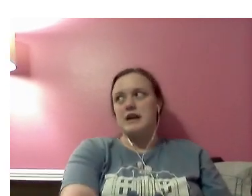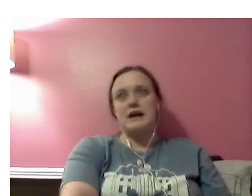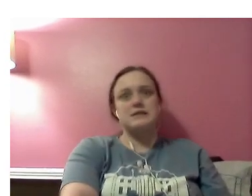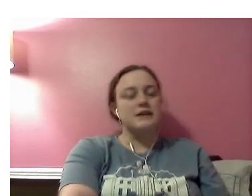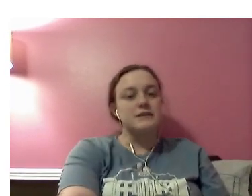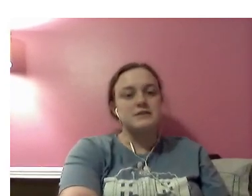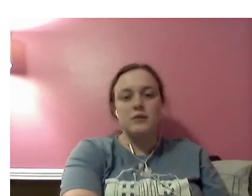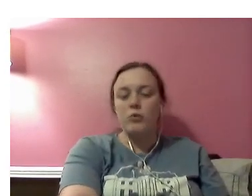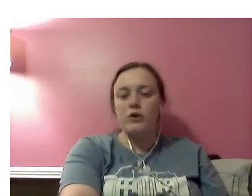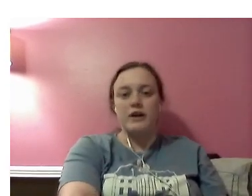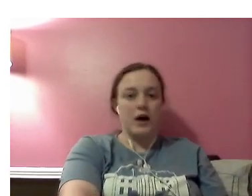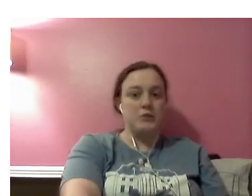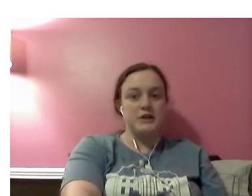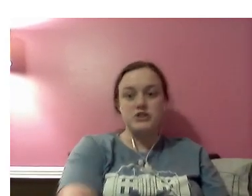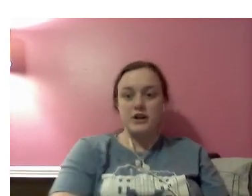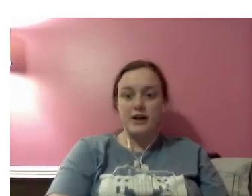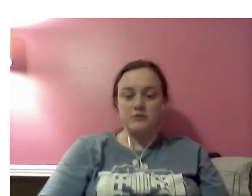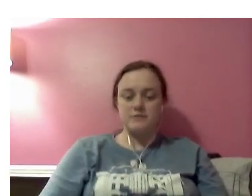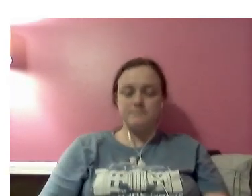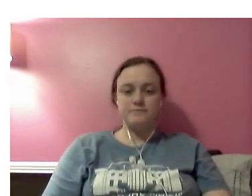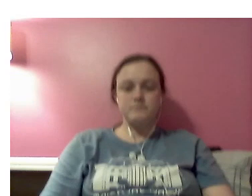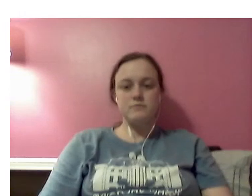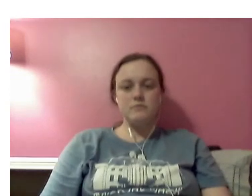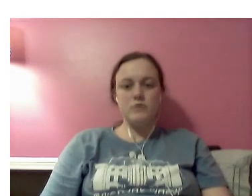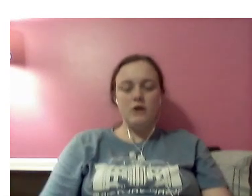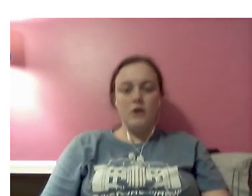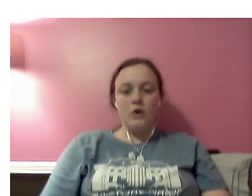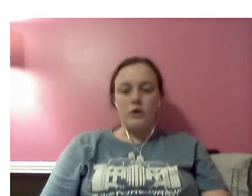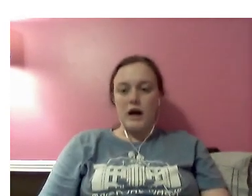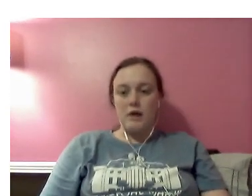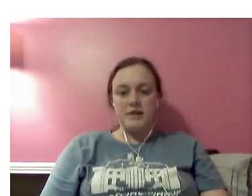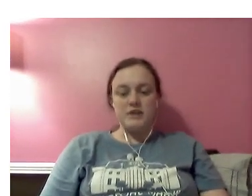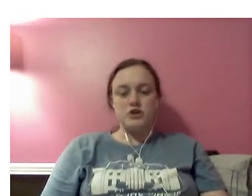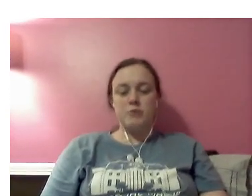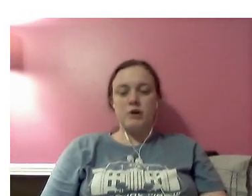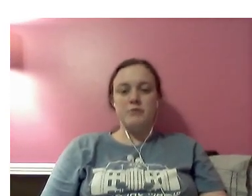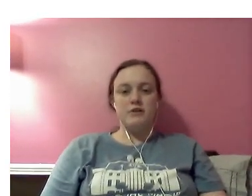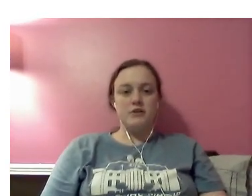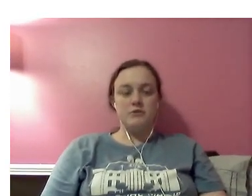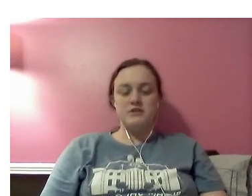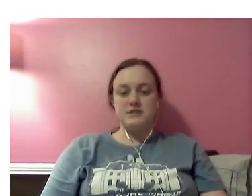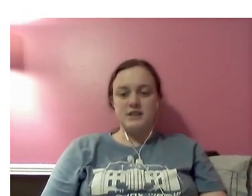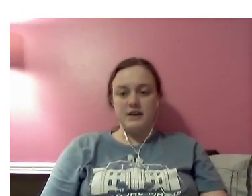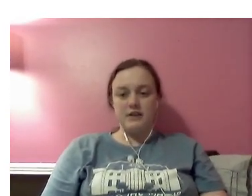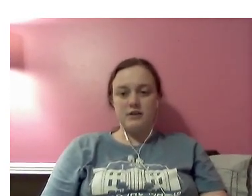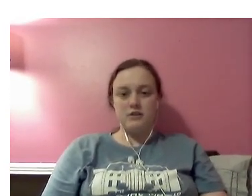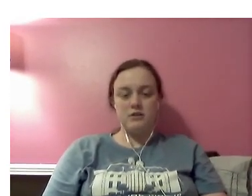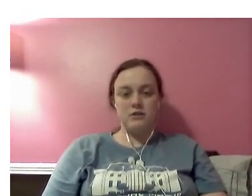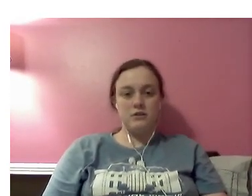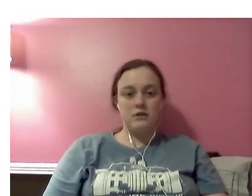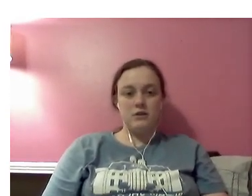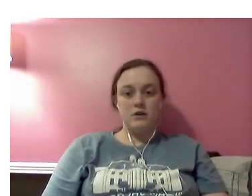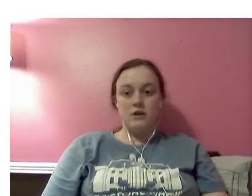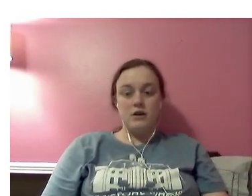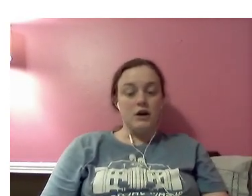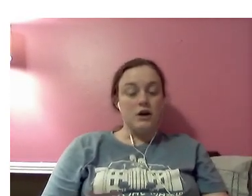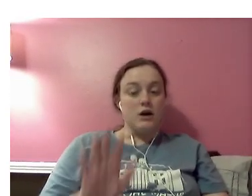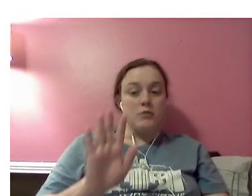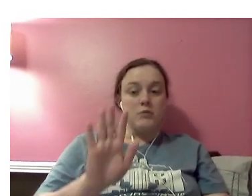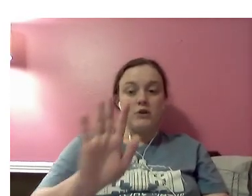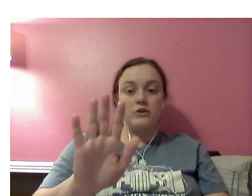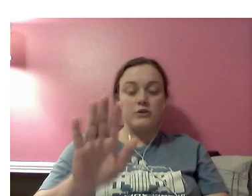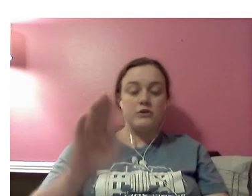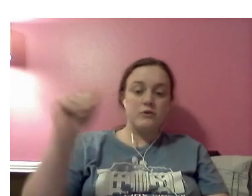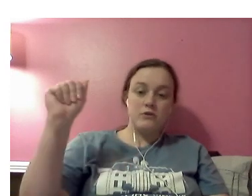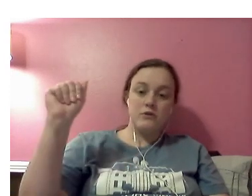just asking someone, how big is your house? Or how big is your apartment? You would say,